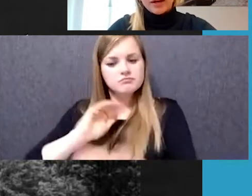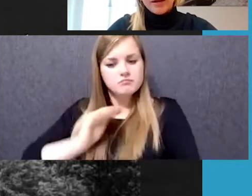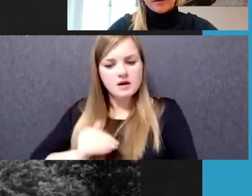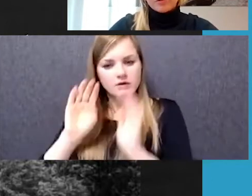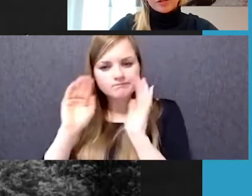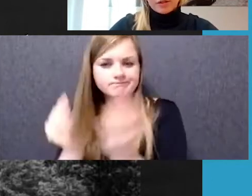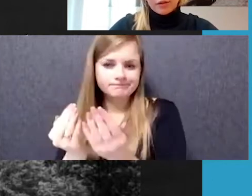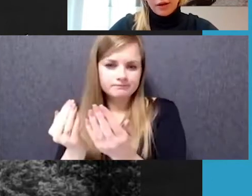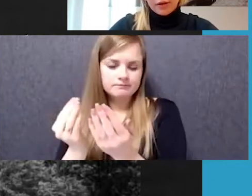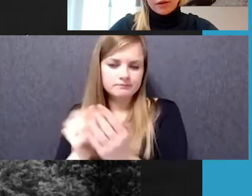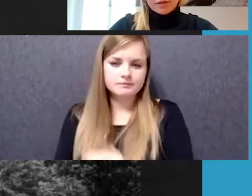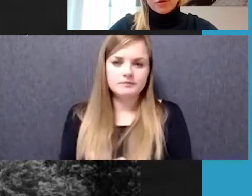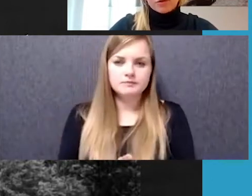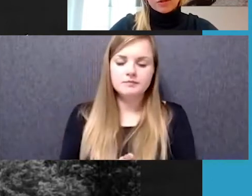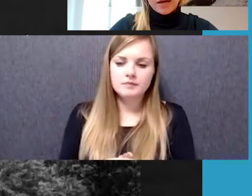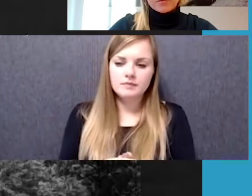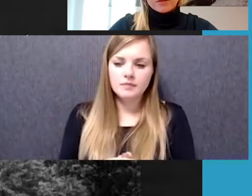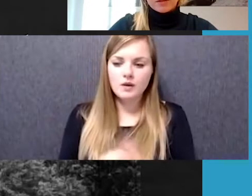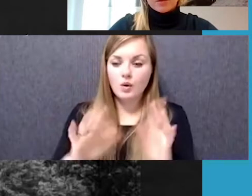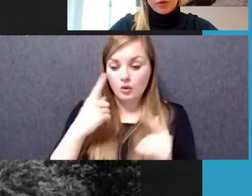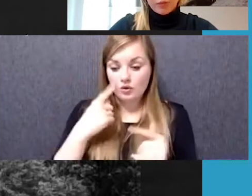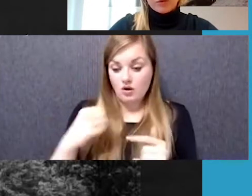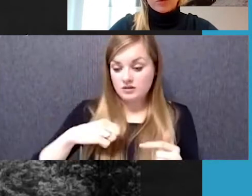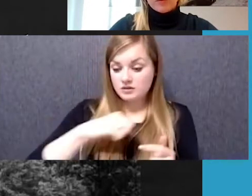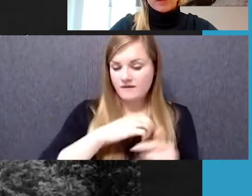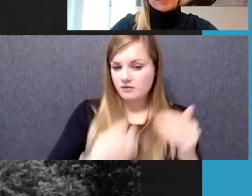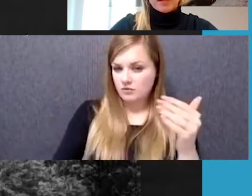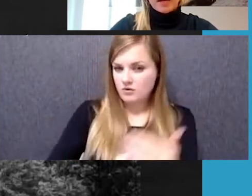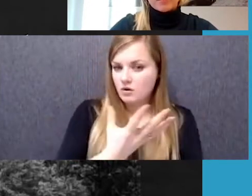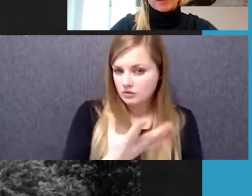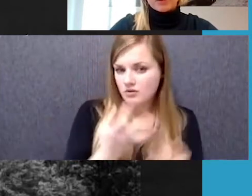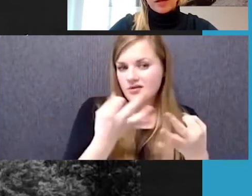treatment and a right to non-discrimination. The